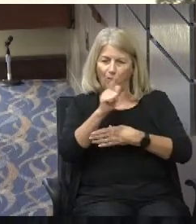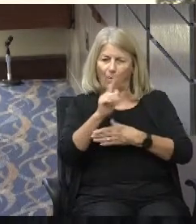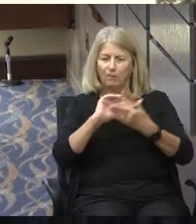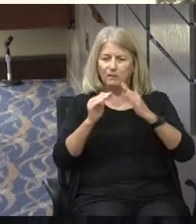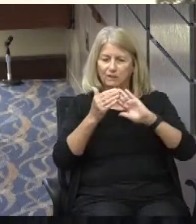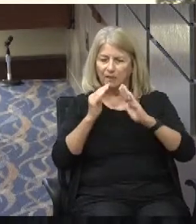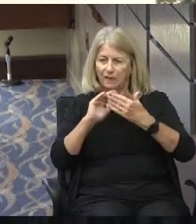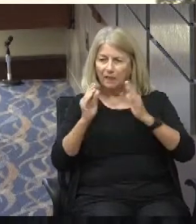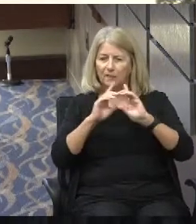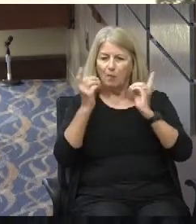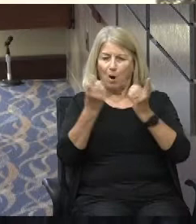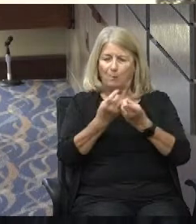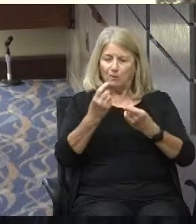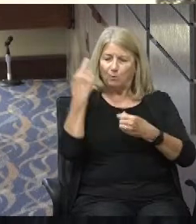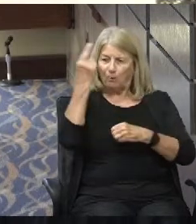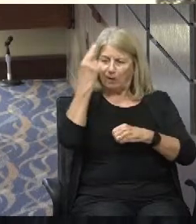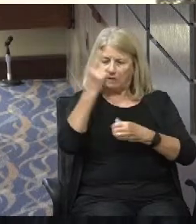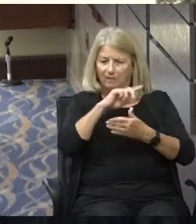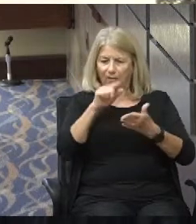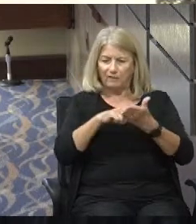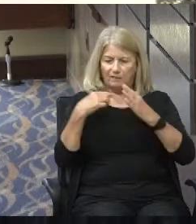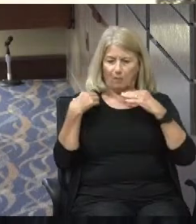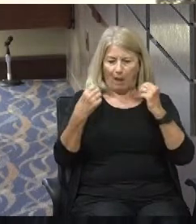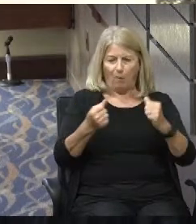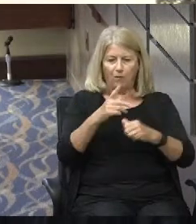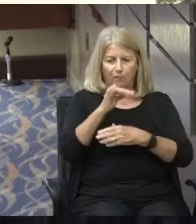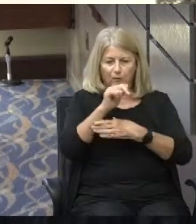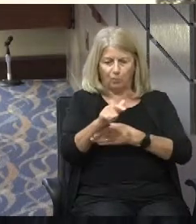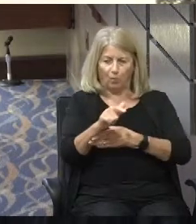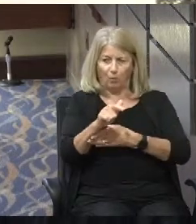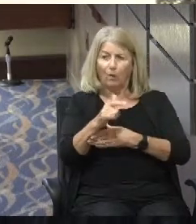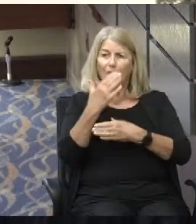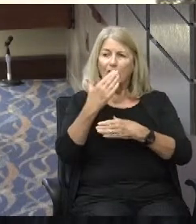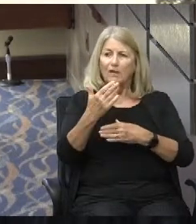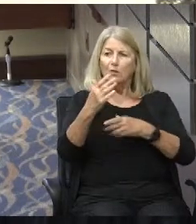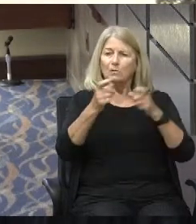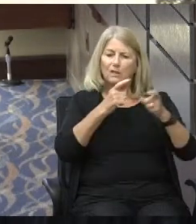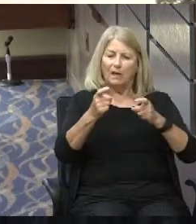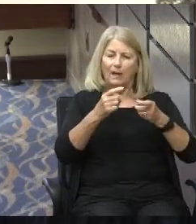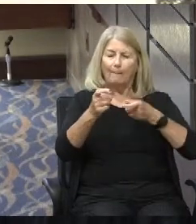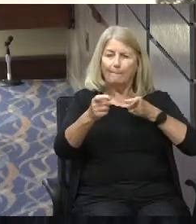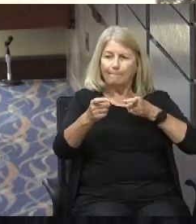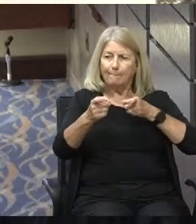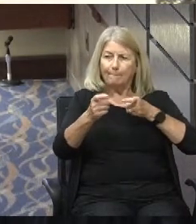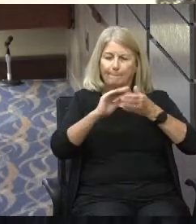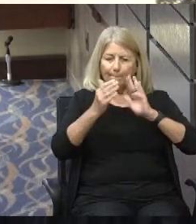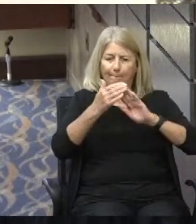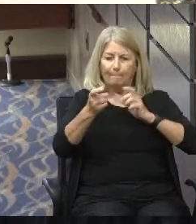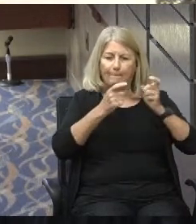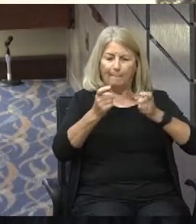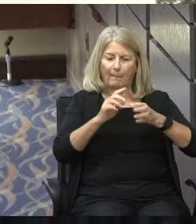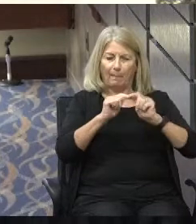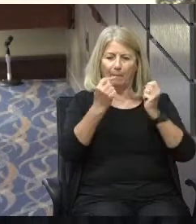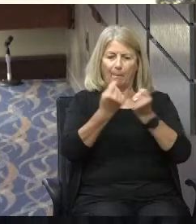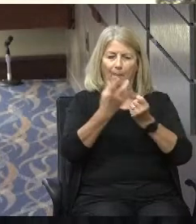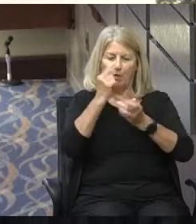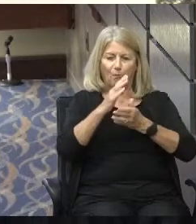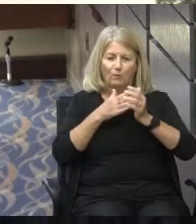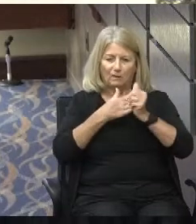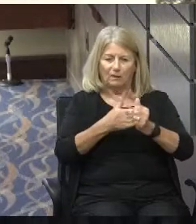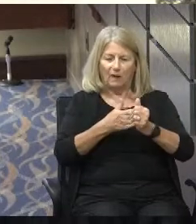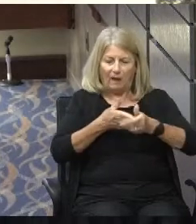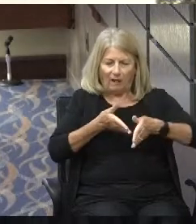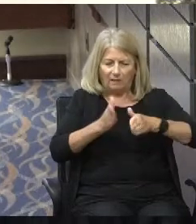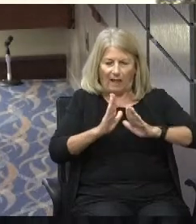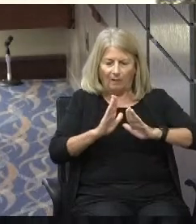powerful tool to communicate and connect with our site visitors. Thank you to the city management team for providing us with the guidance and allowing us the